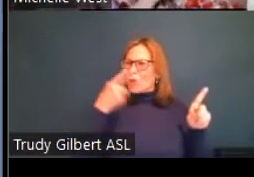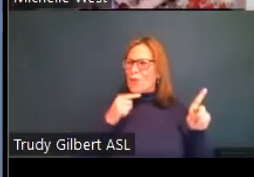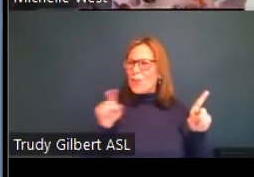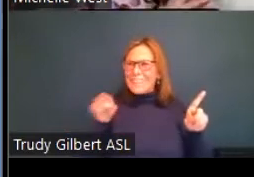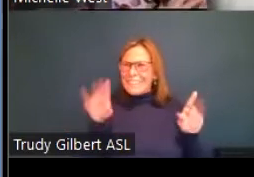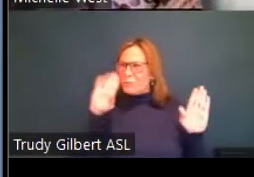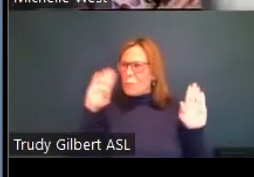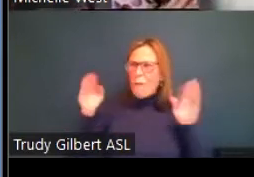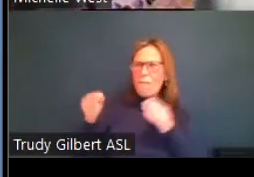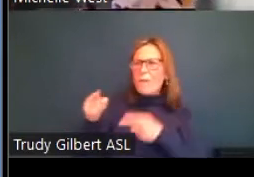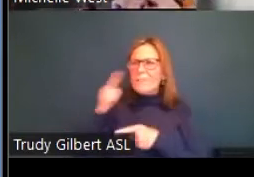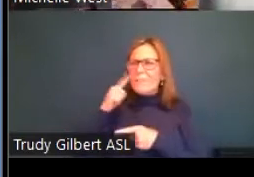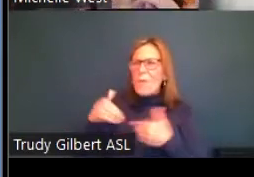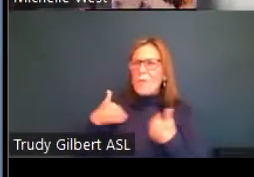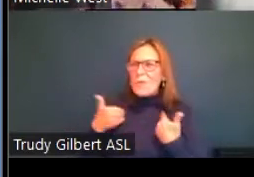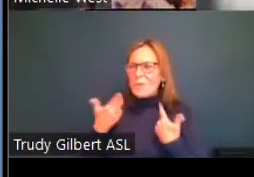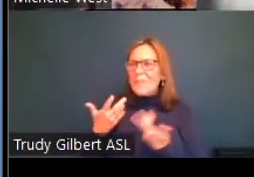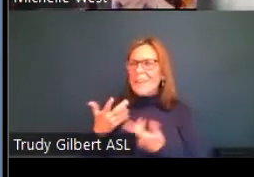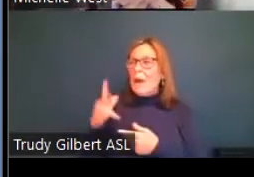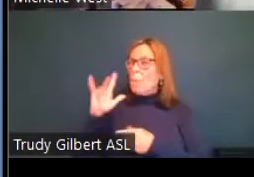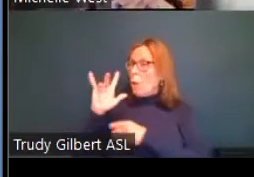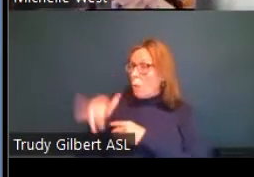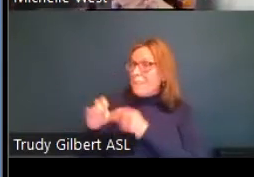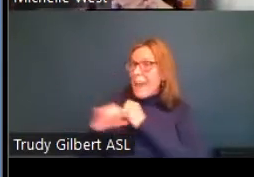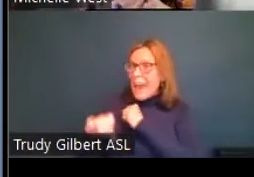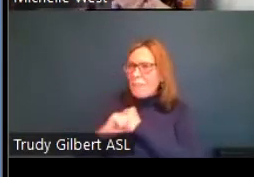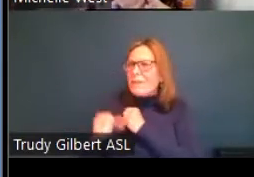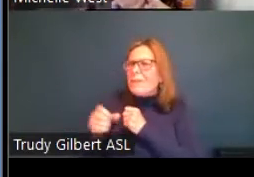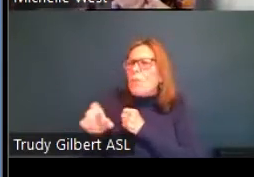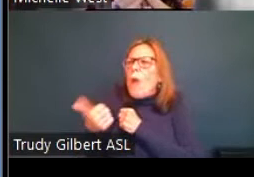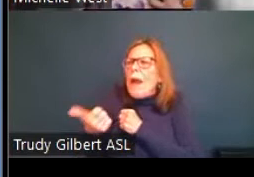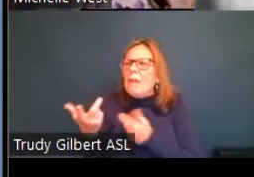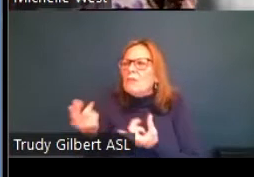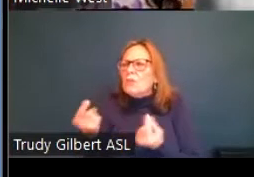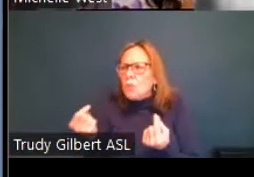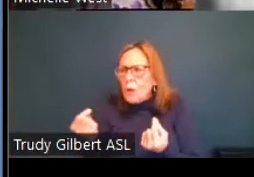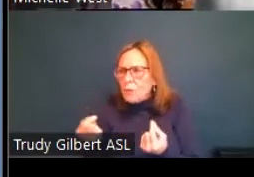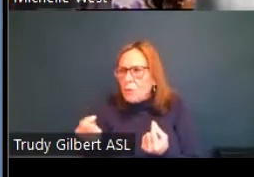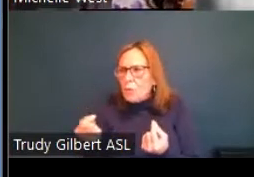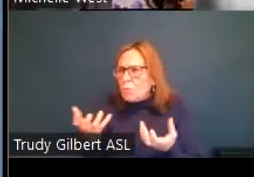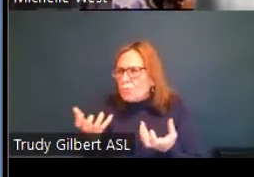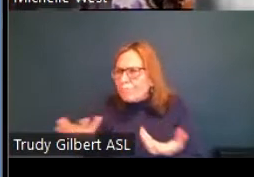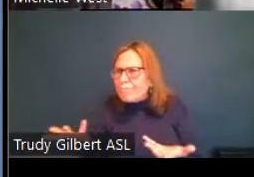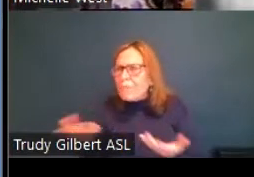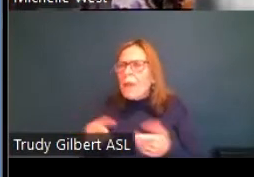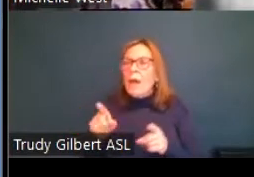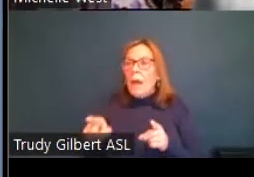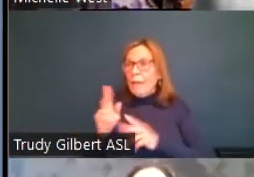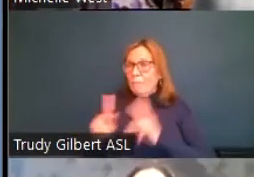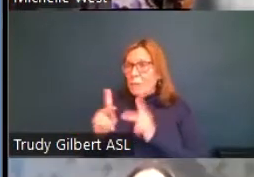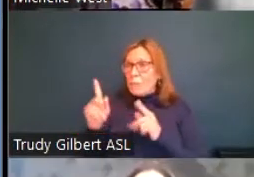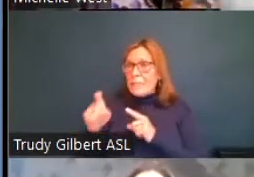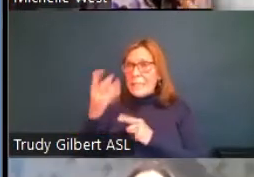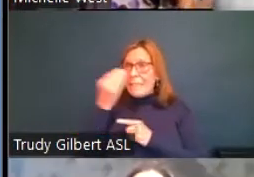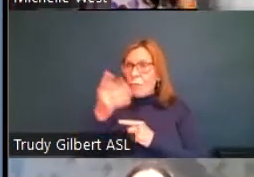the advertising strategy. But with that ad, what else do you want to do? If people want more information, they need something else. And